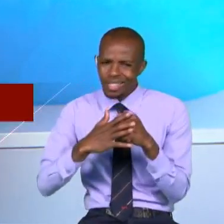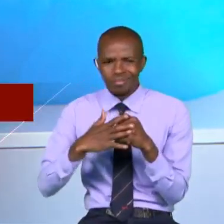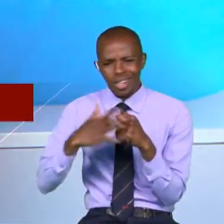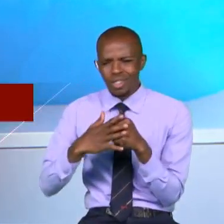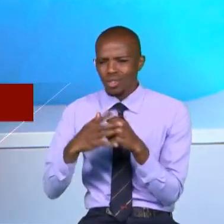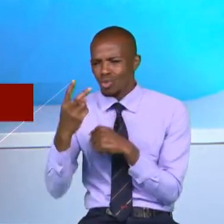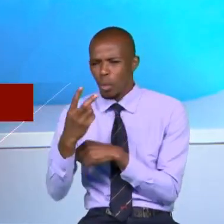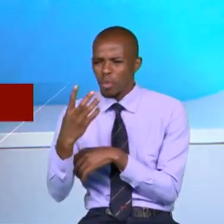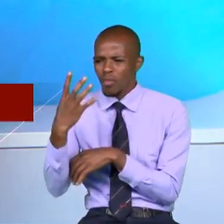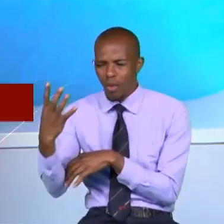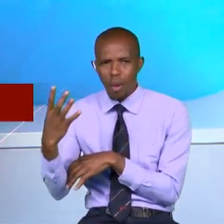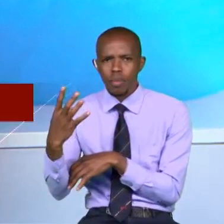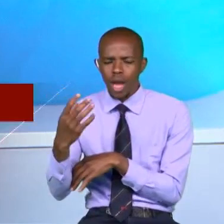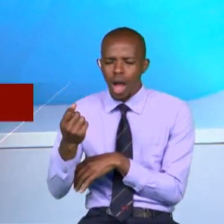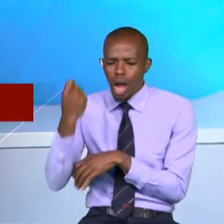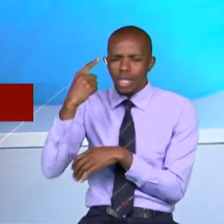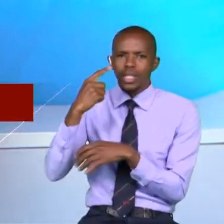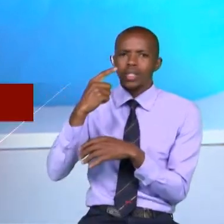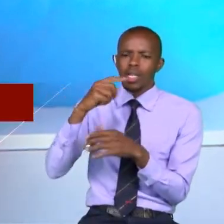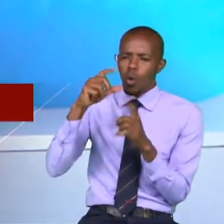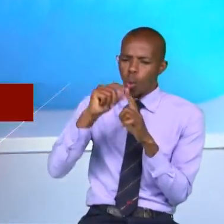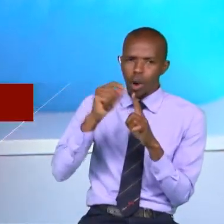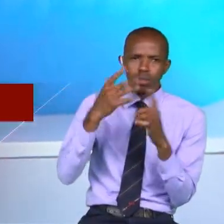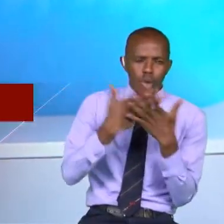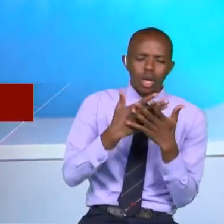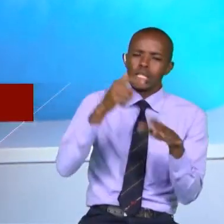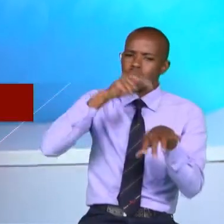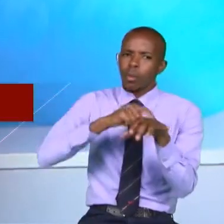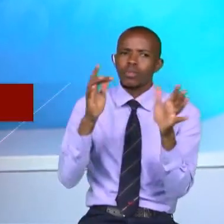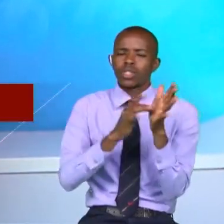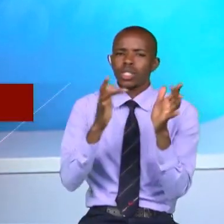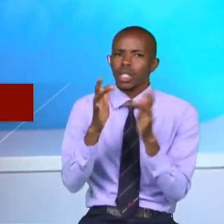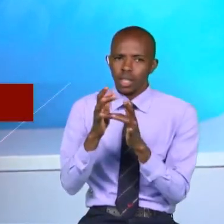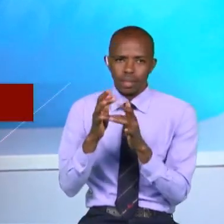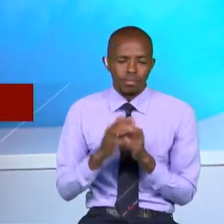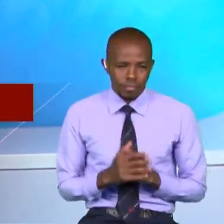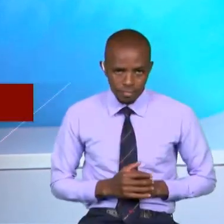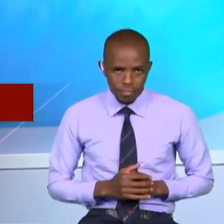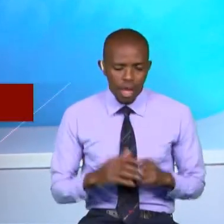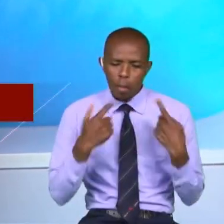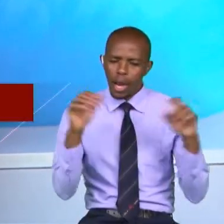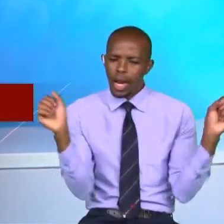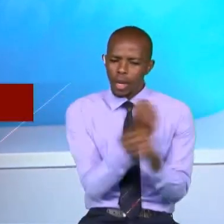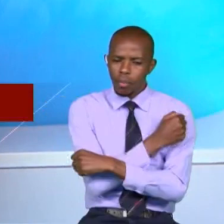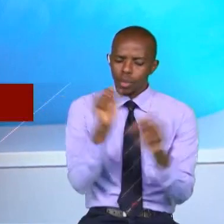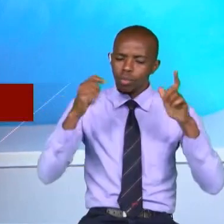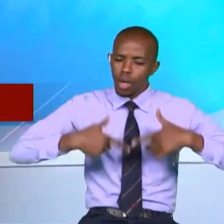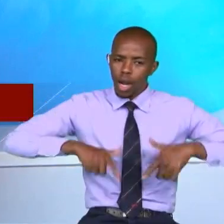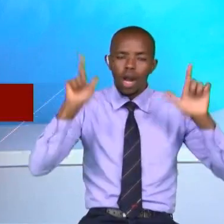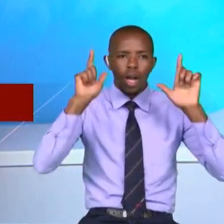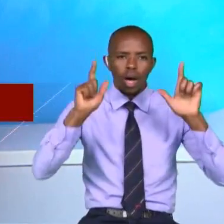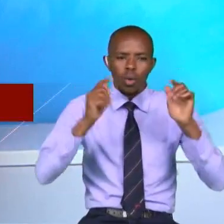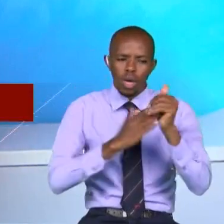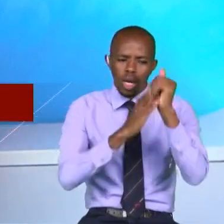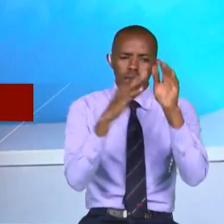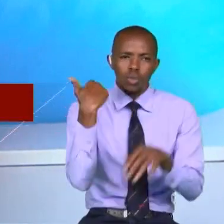would have perhaps understood the meaning of persecution or in the times of Jesus. But we cannot allow that